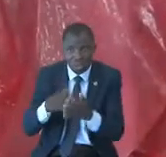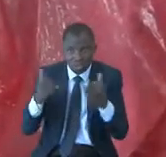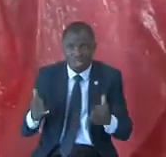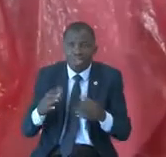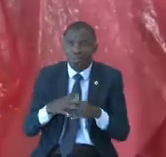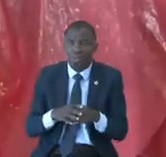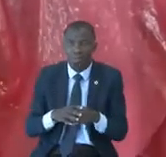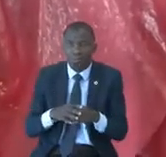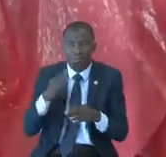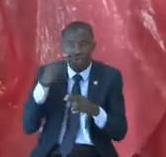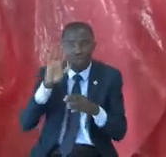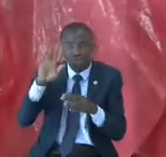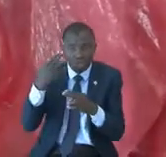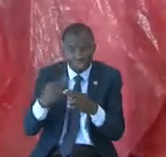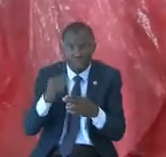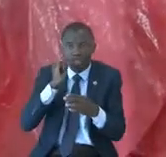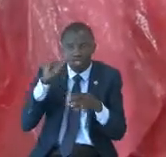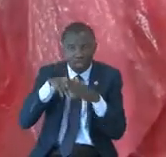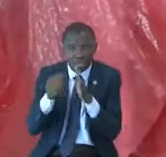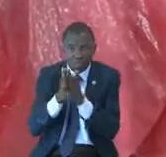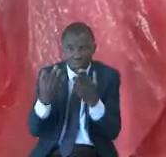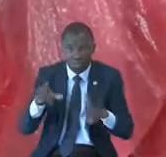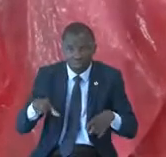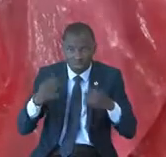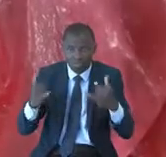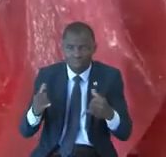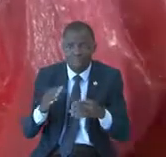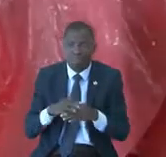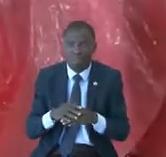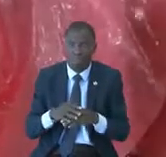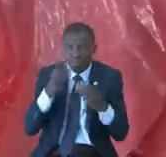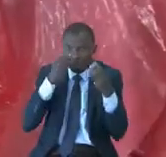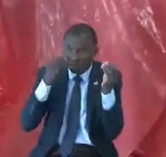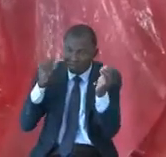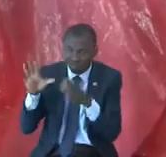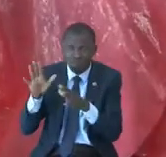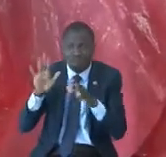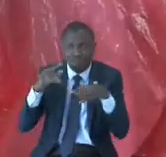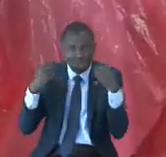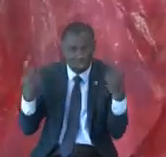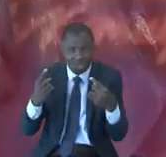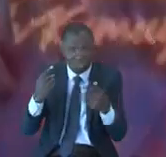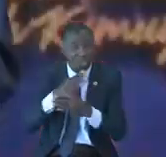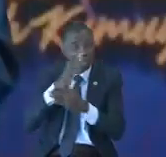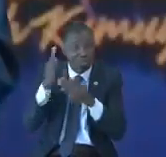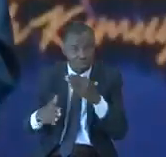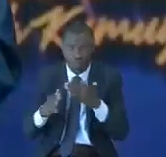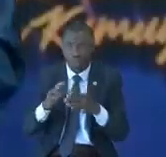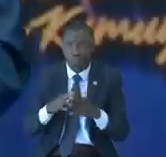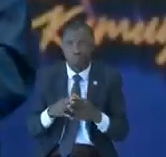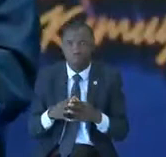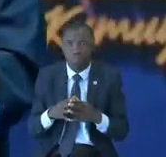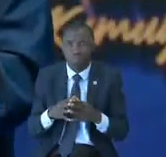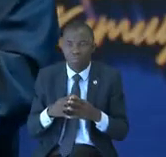with Christ. Also, if you are listening via the radio or television and you just gave your life to